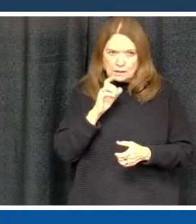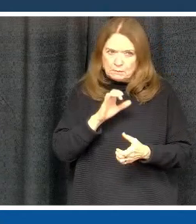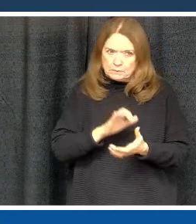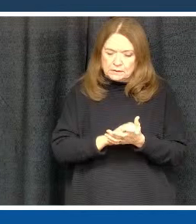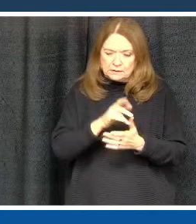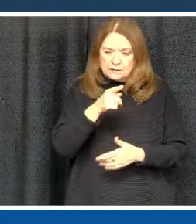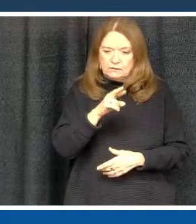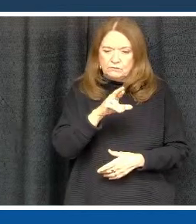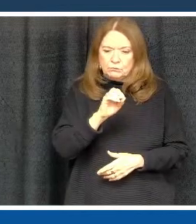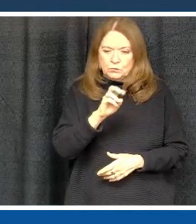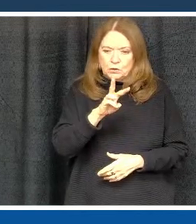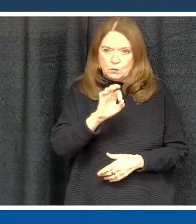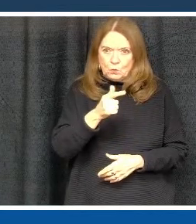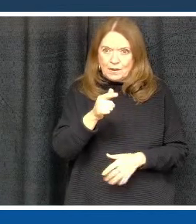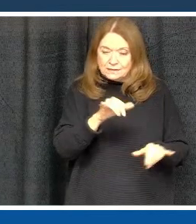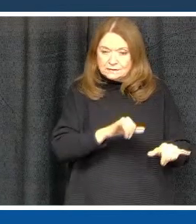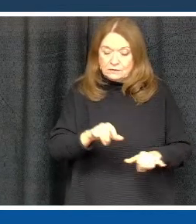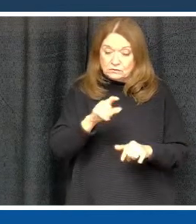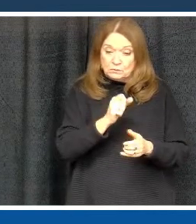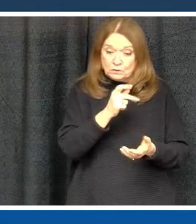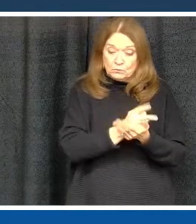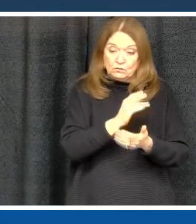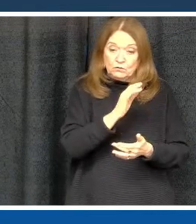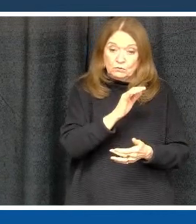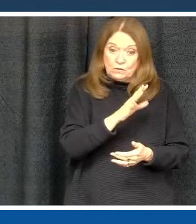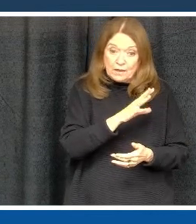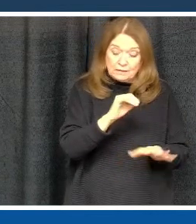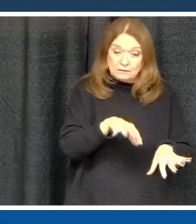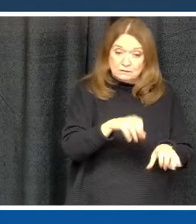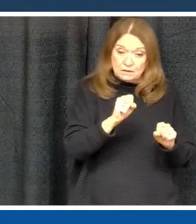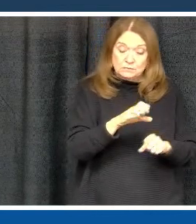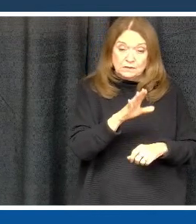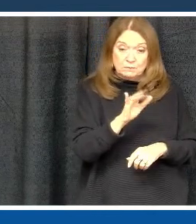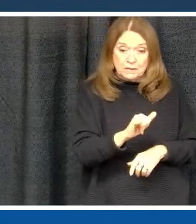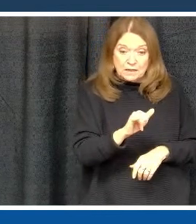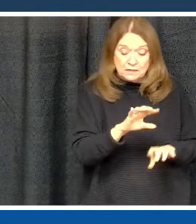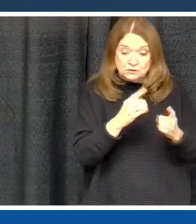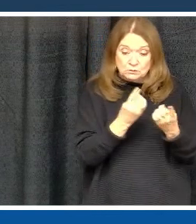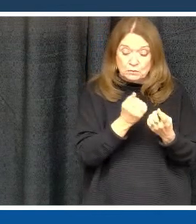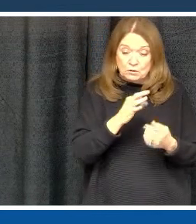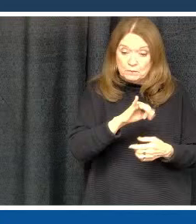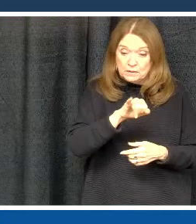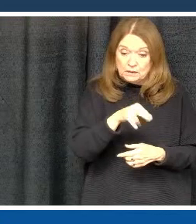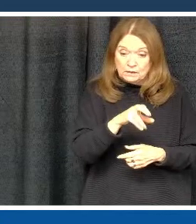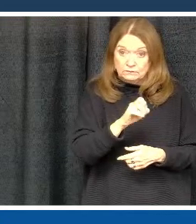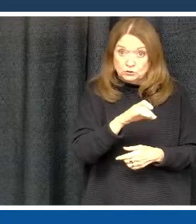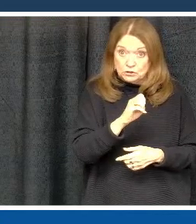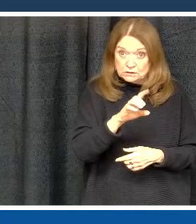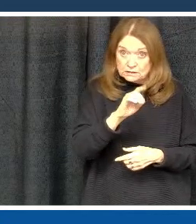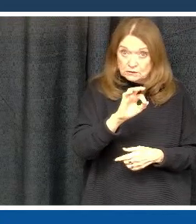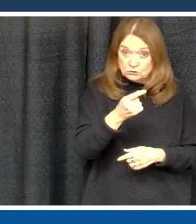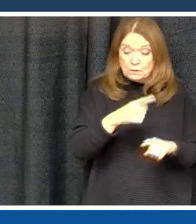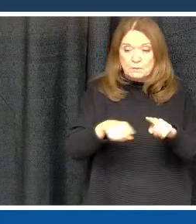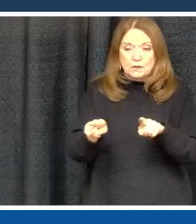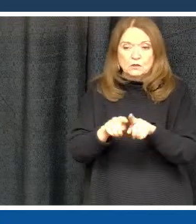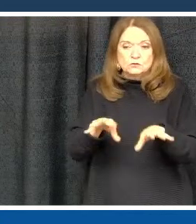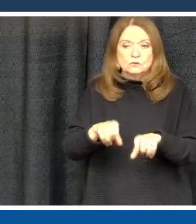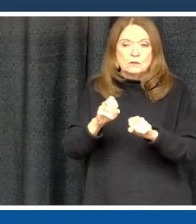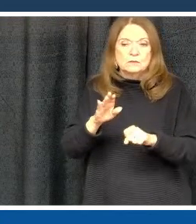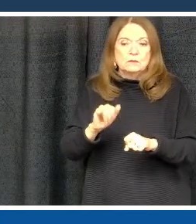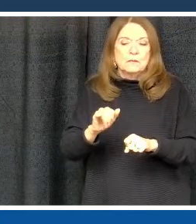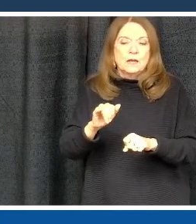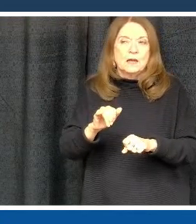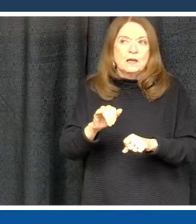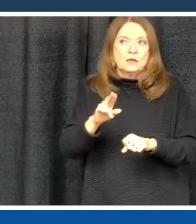PROAG standards not only have to be approved by and are adopted by the Department of Justice, they also have to be adopted by the